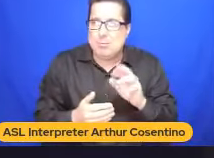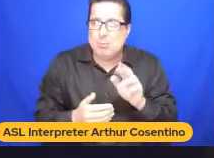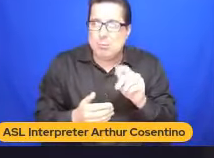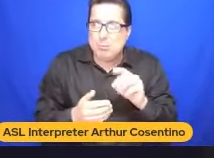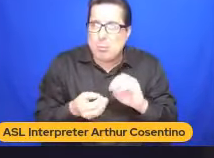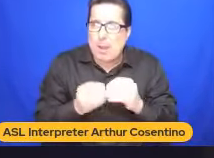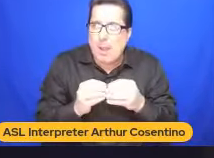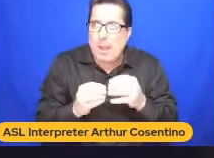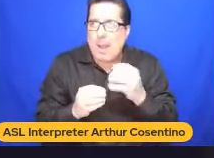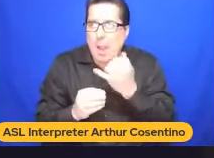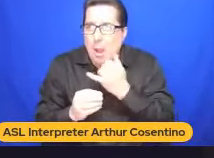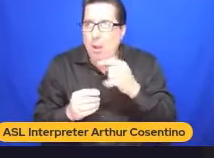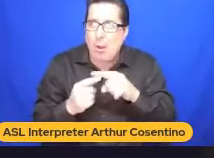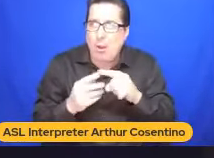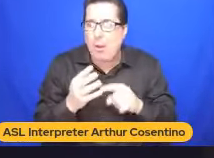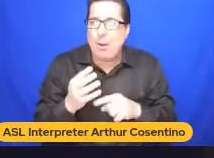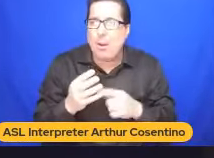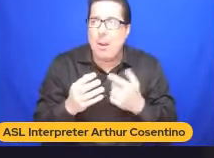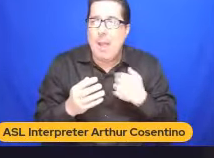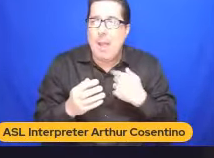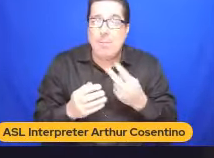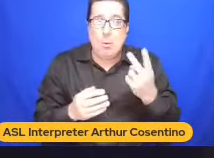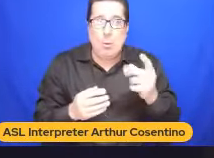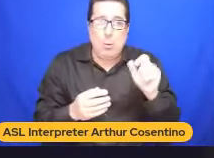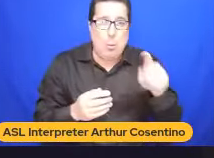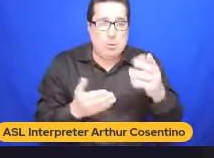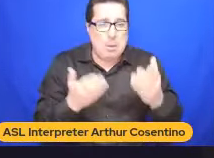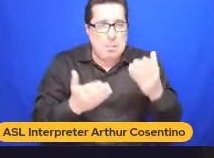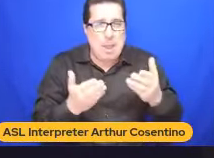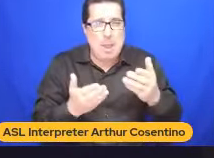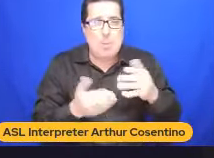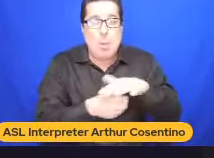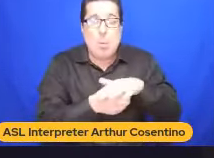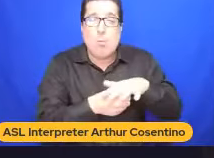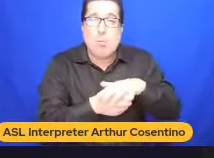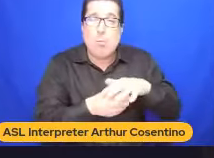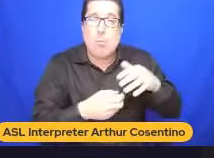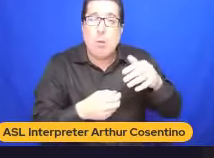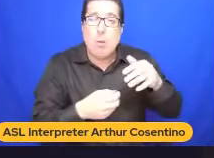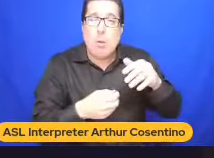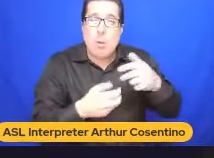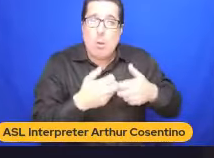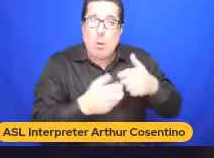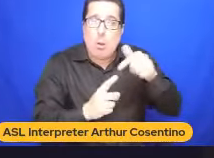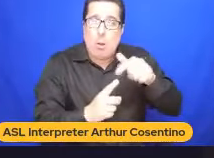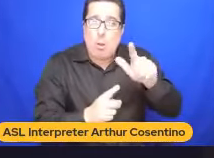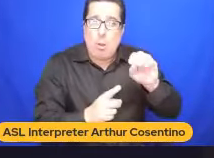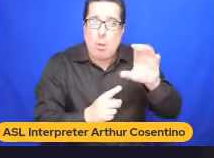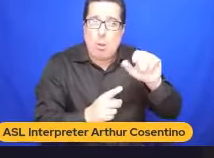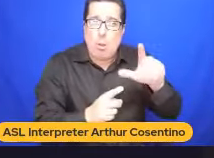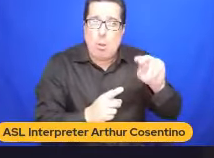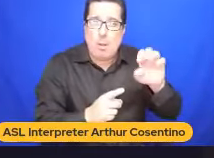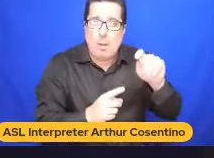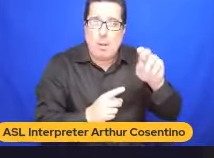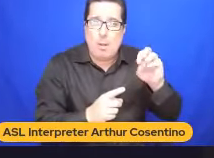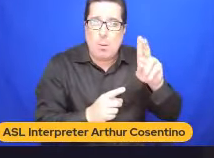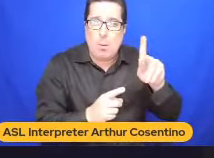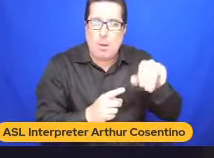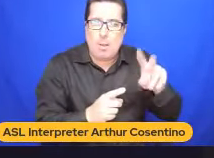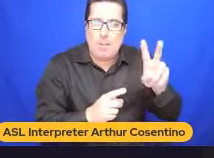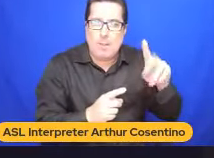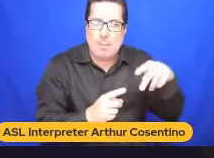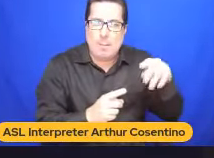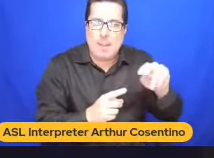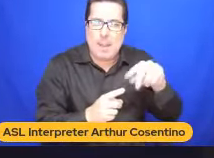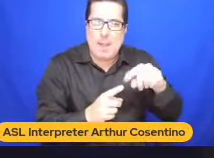course, you get to these two classic questions, which are, well, maybe the problem is just local to our network. Maybe the salesperson was signed into our VPN. Can somebody